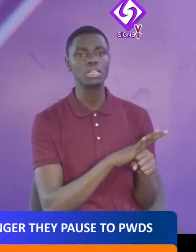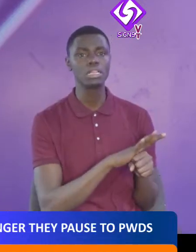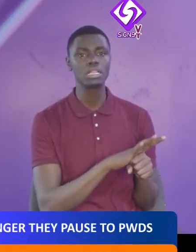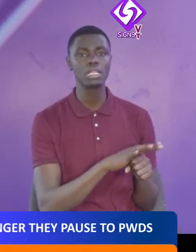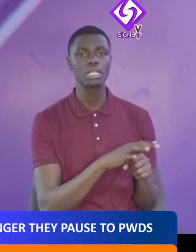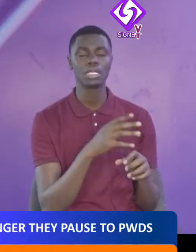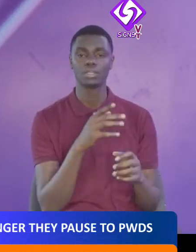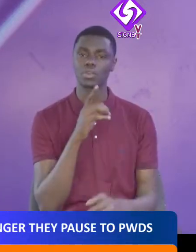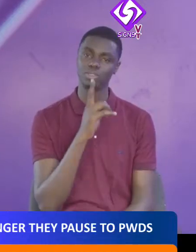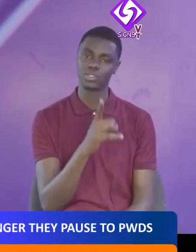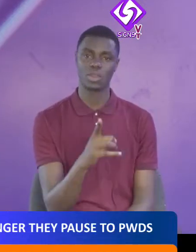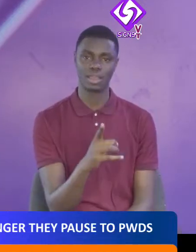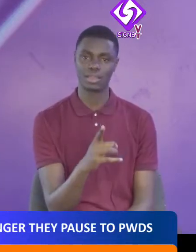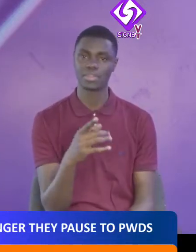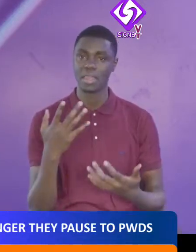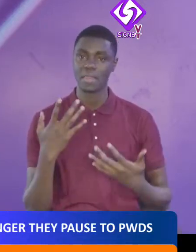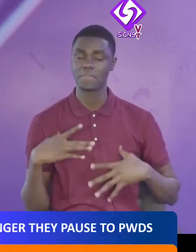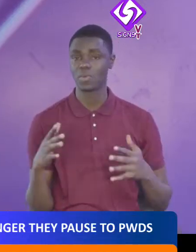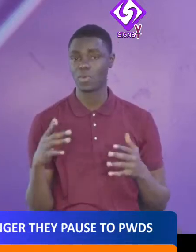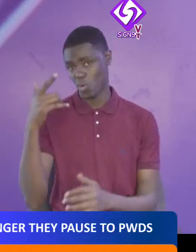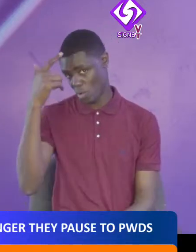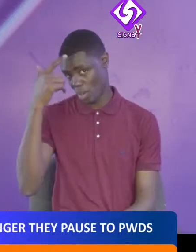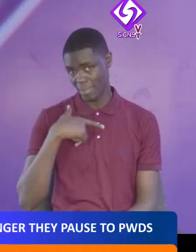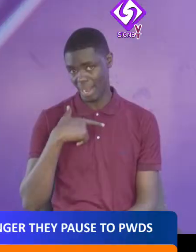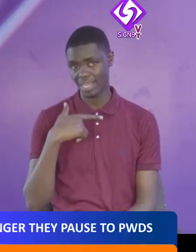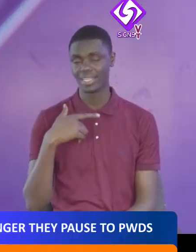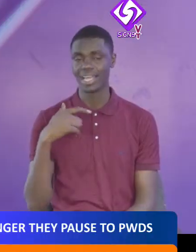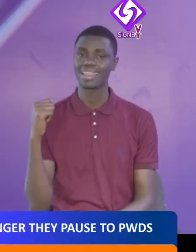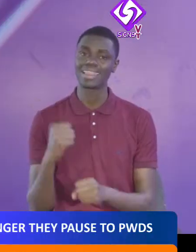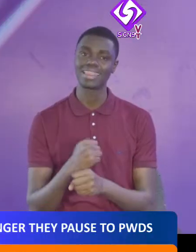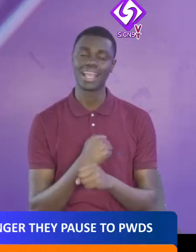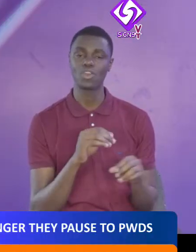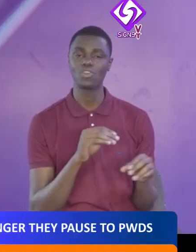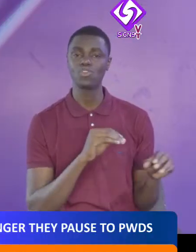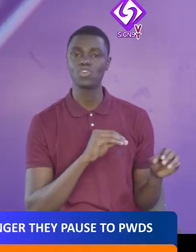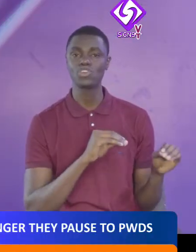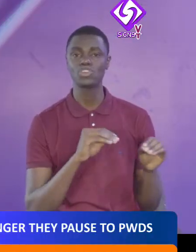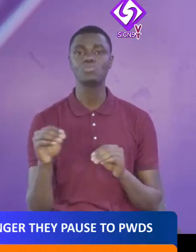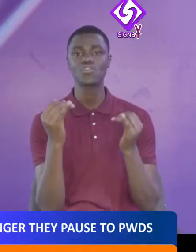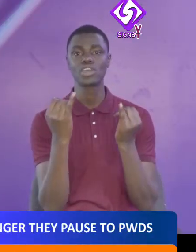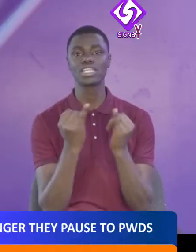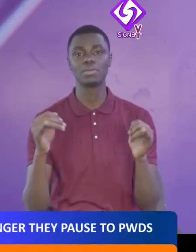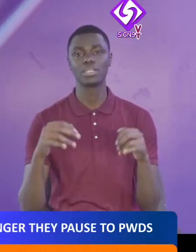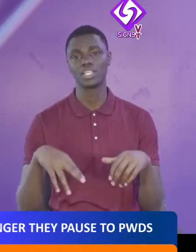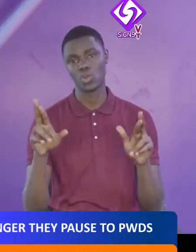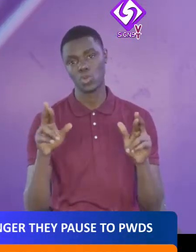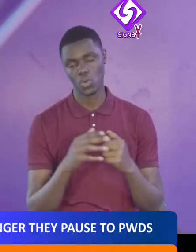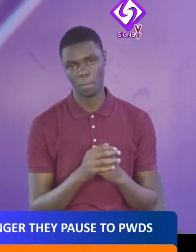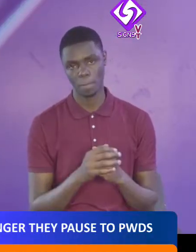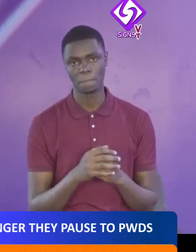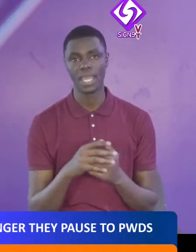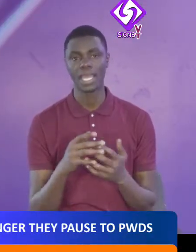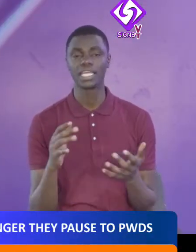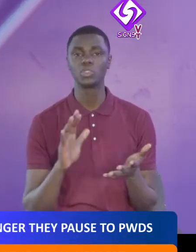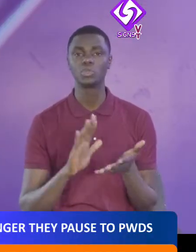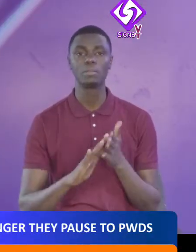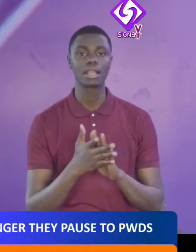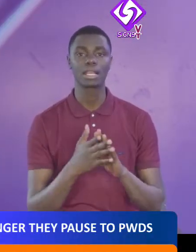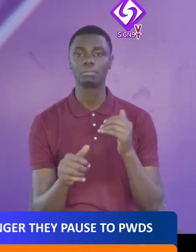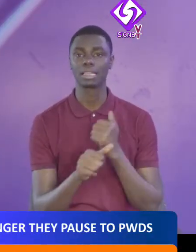very sure that persons with visual impairment will be unable to move independently on the roads. It will become so